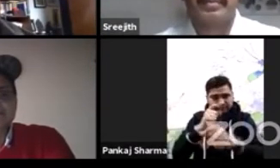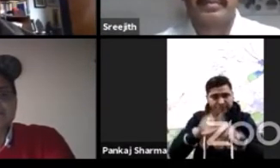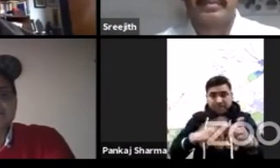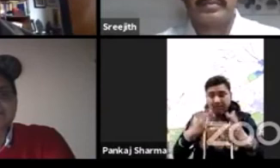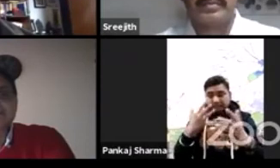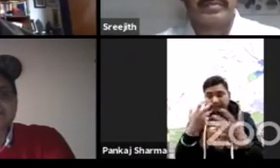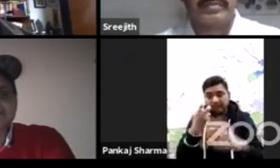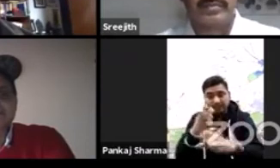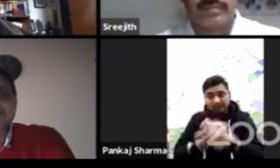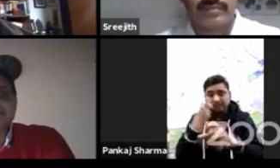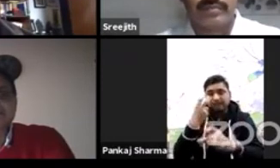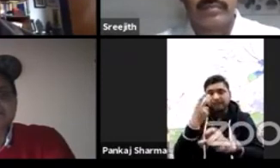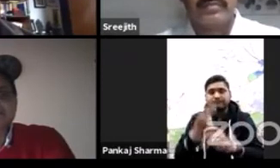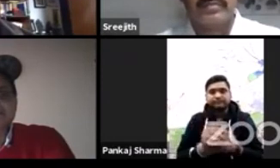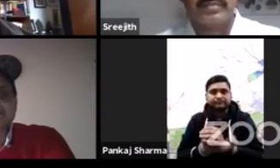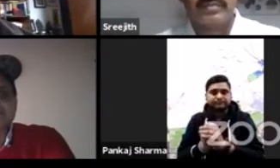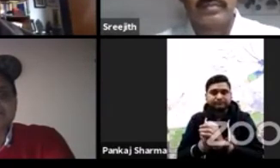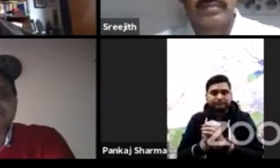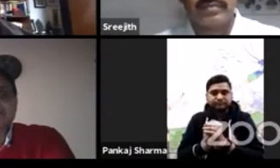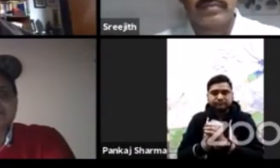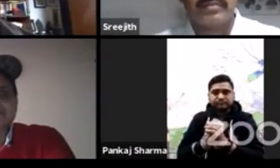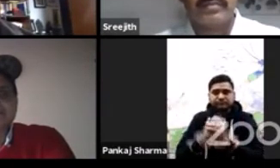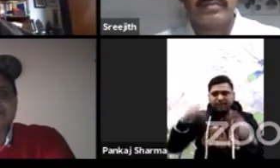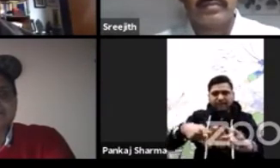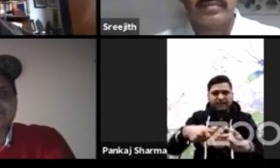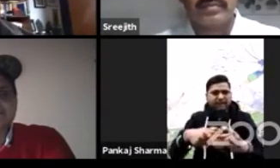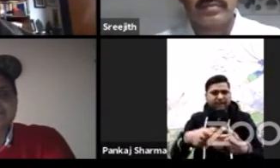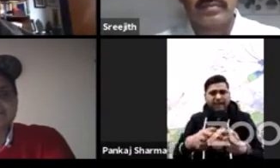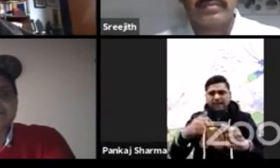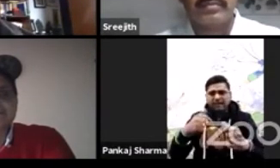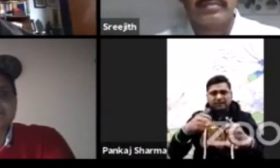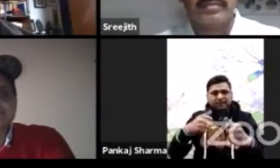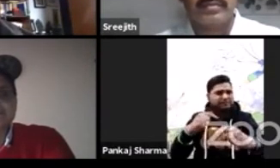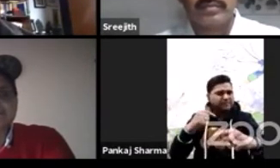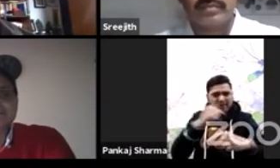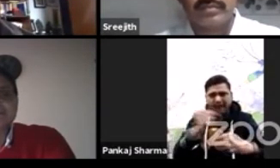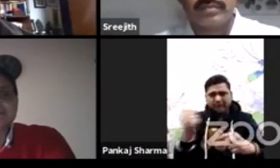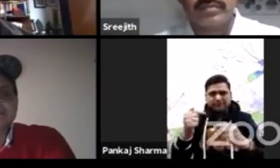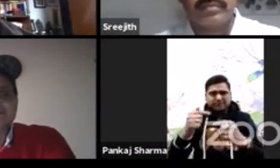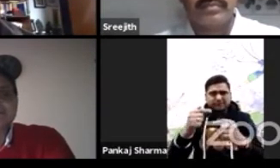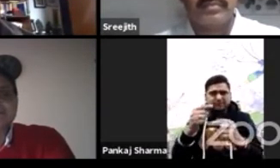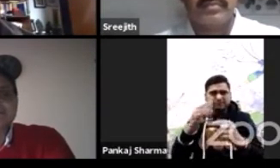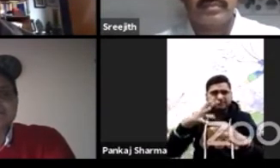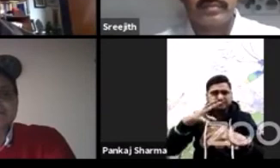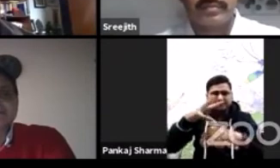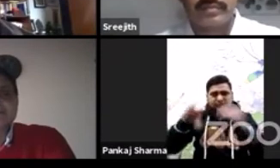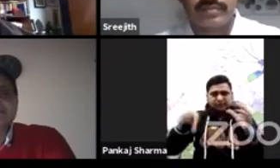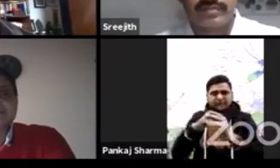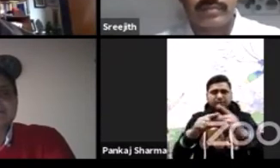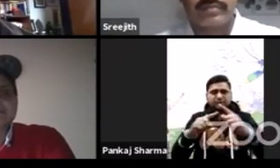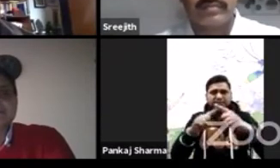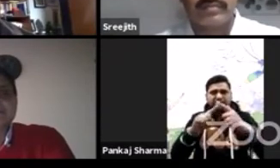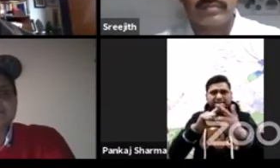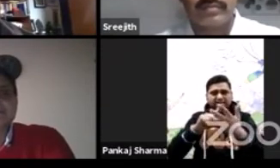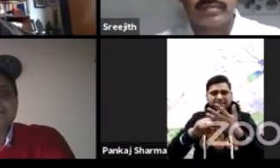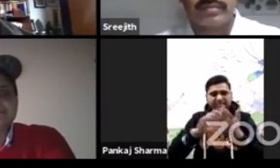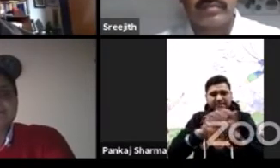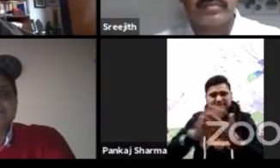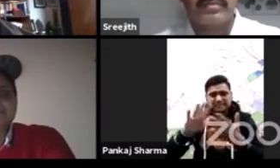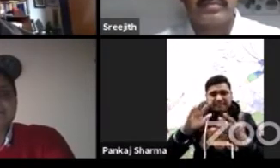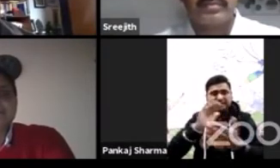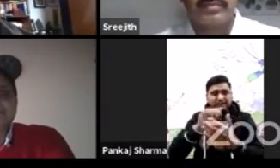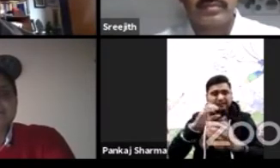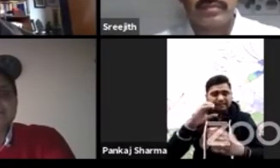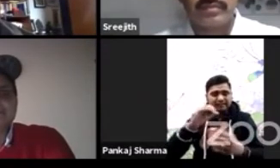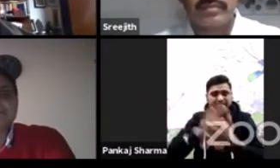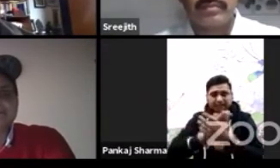inequities in society, the absence of technology and not putting it to use just increases those inequities very, very greatly. So